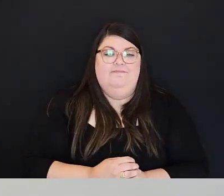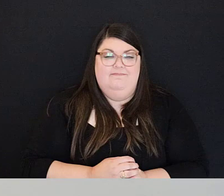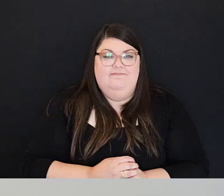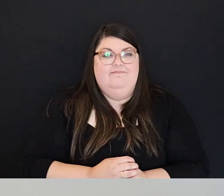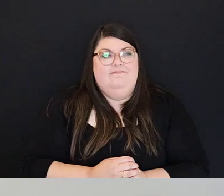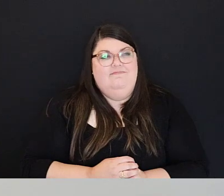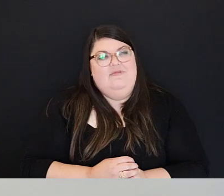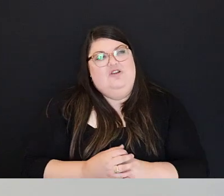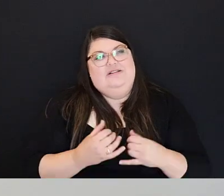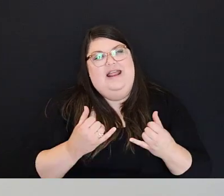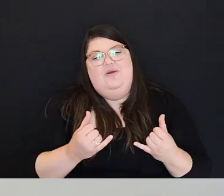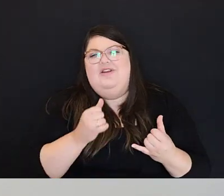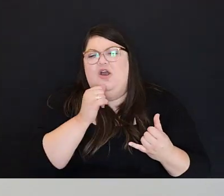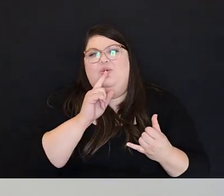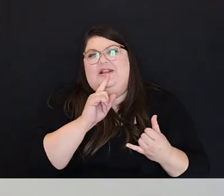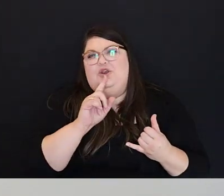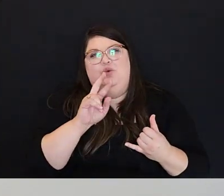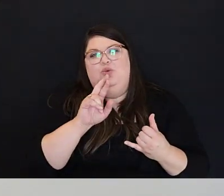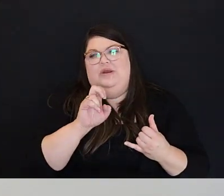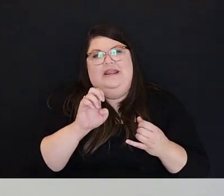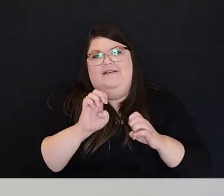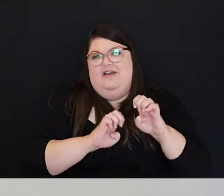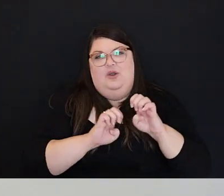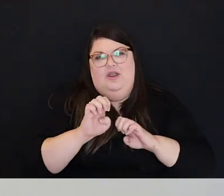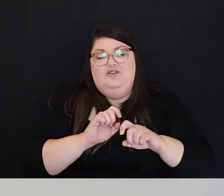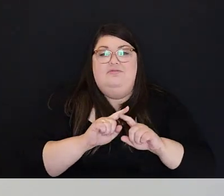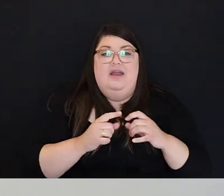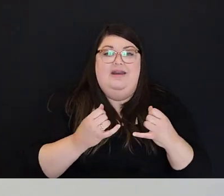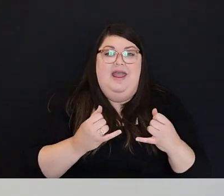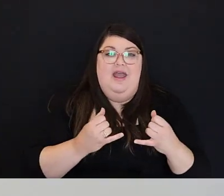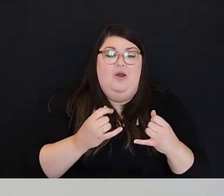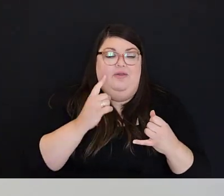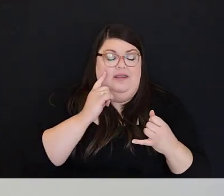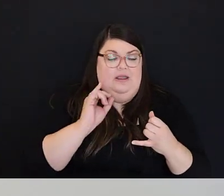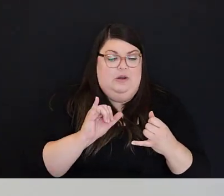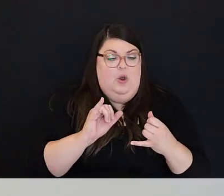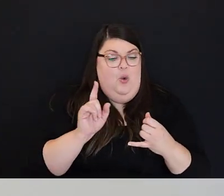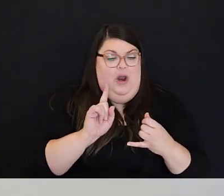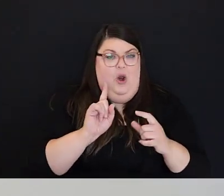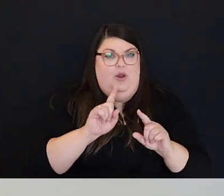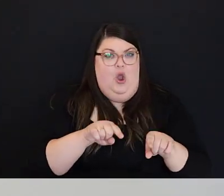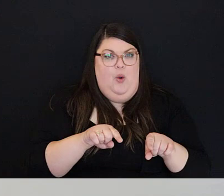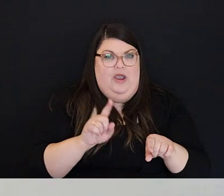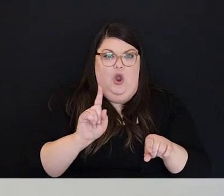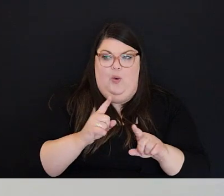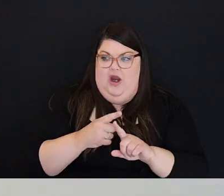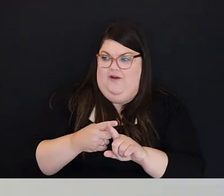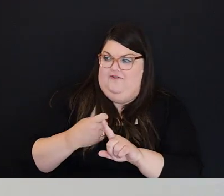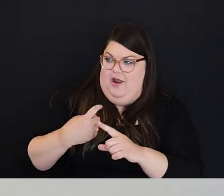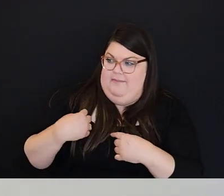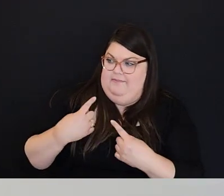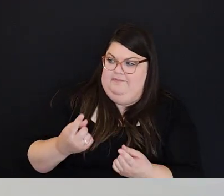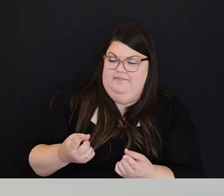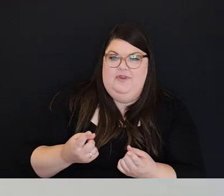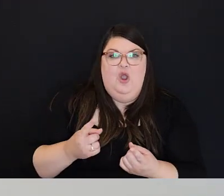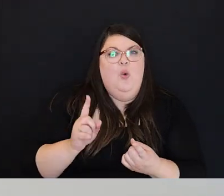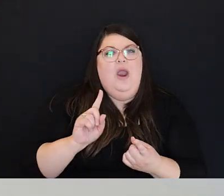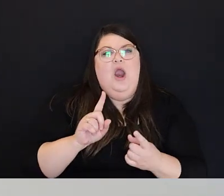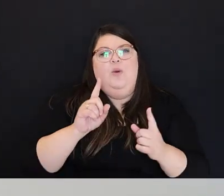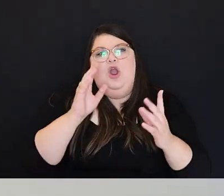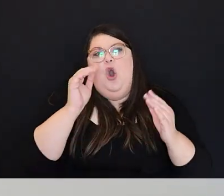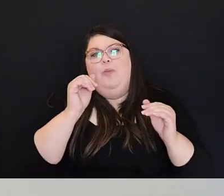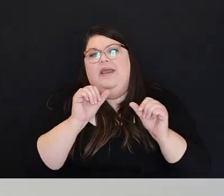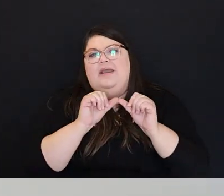now not necessarily a reevaluation, but it's a point of now thinking, okay, where are we going? Where have we come from? Where are we hoping